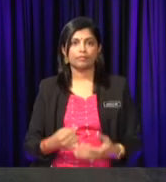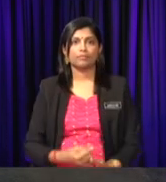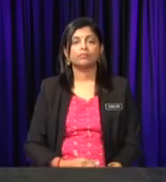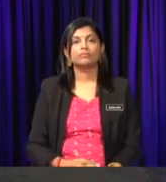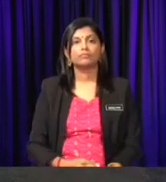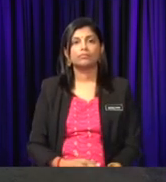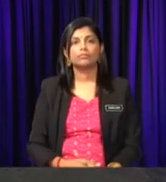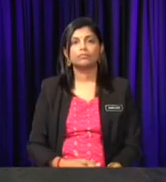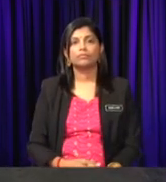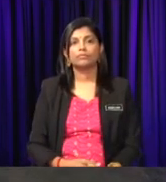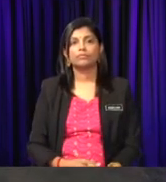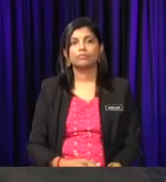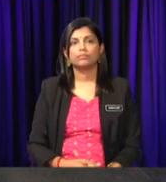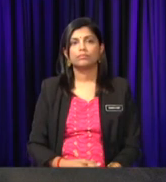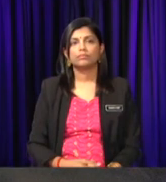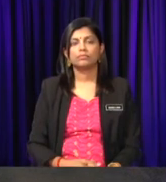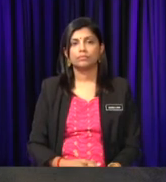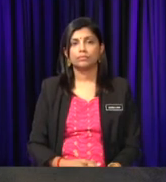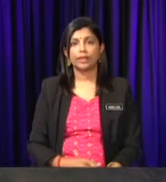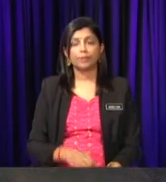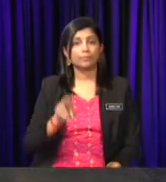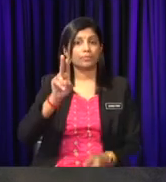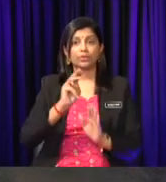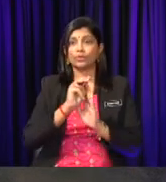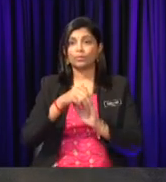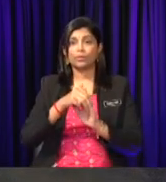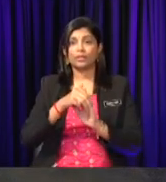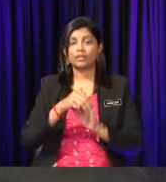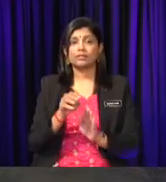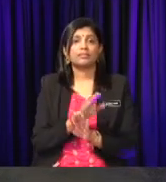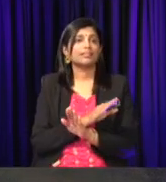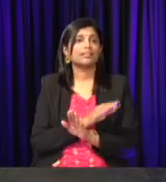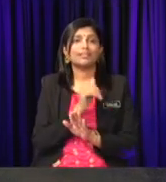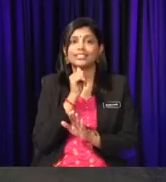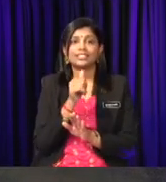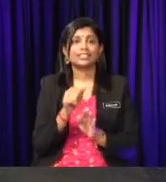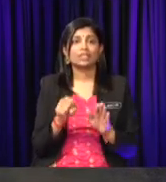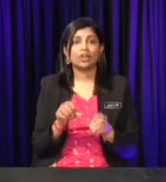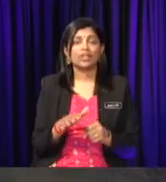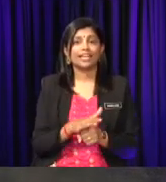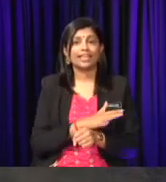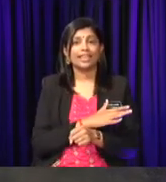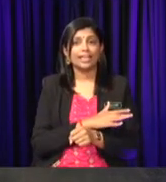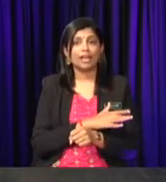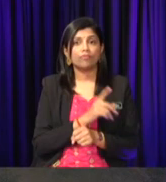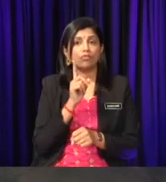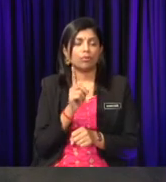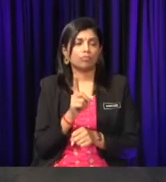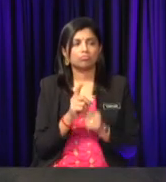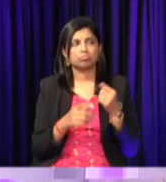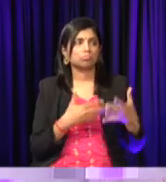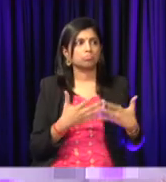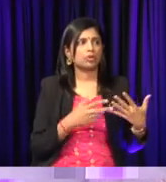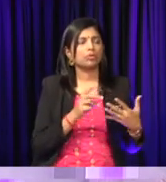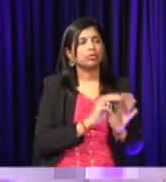they have to have the conversation, mm-hmm. in a daily life, 2 minutes is not enough to have a conversation. Exactly. So it should come naturally. Yes, this is exactly. something, like